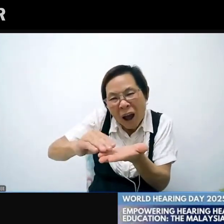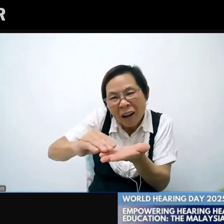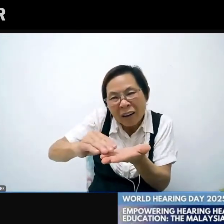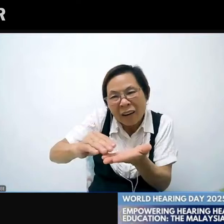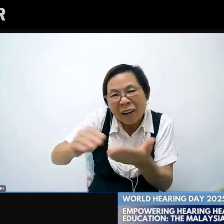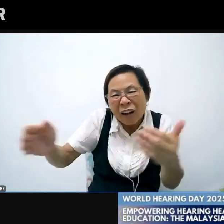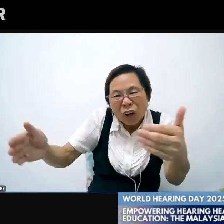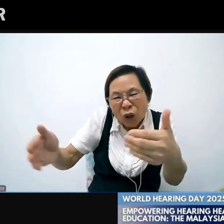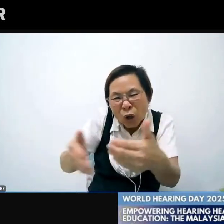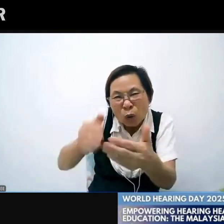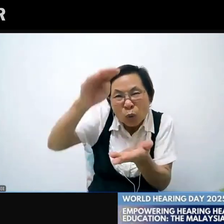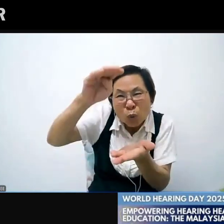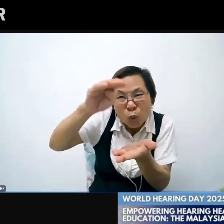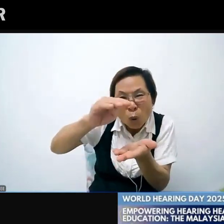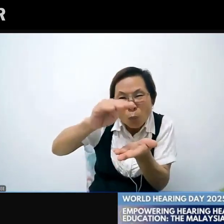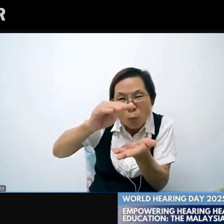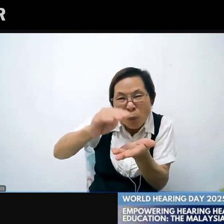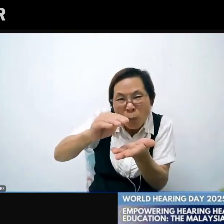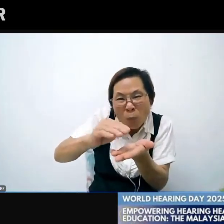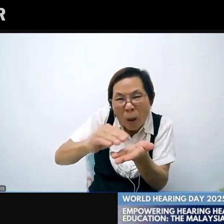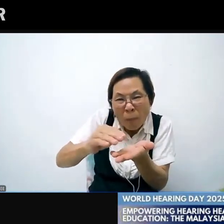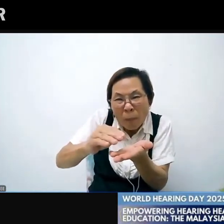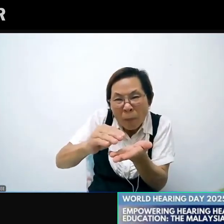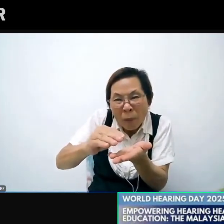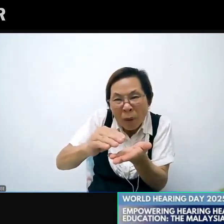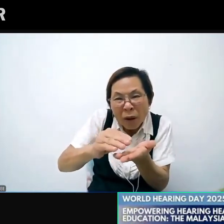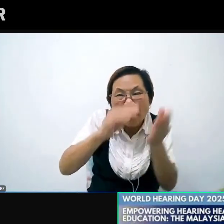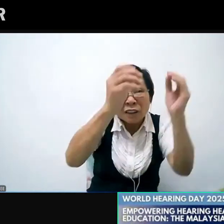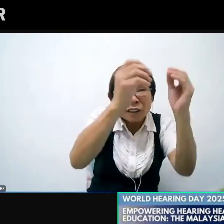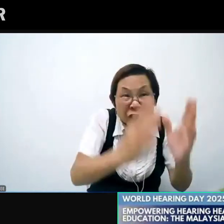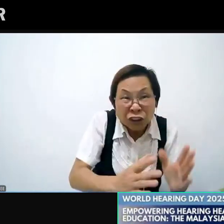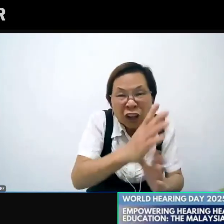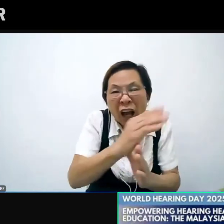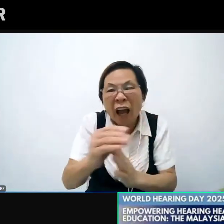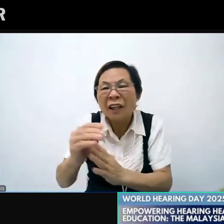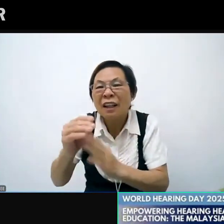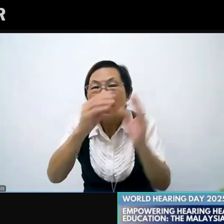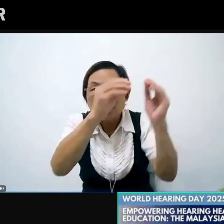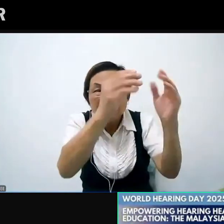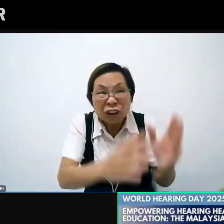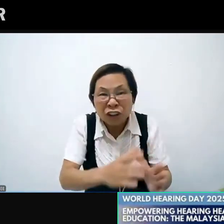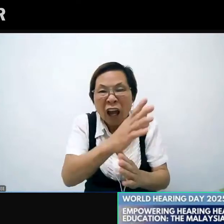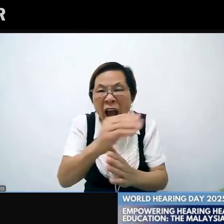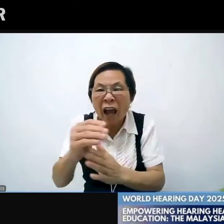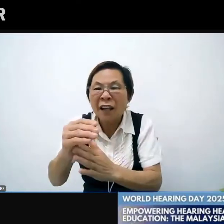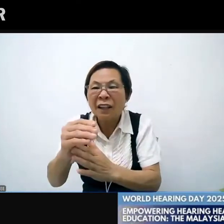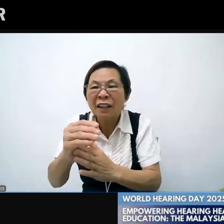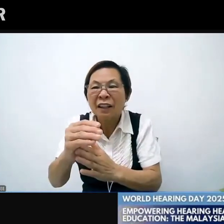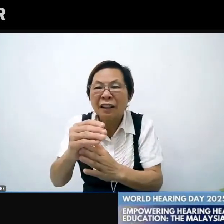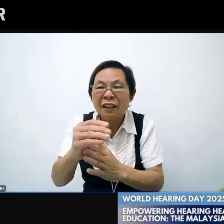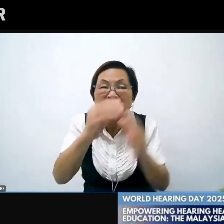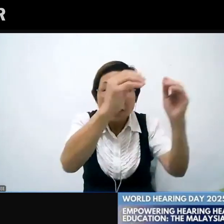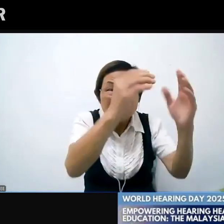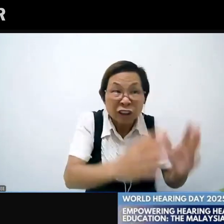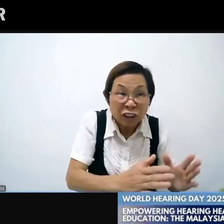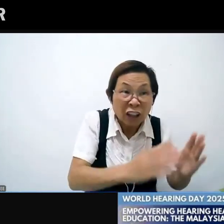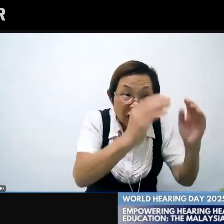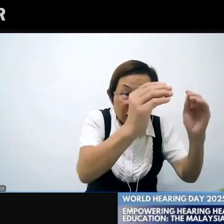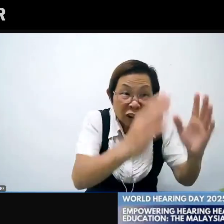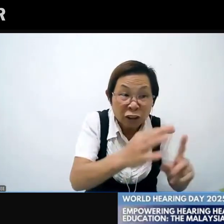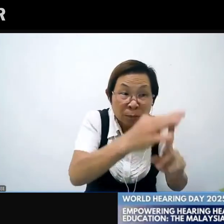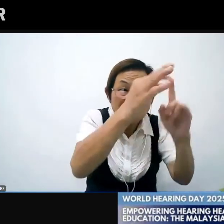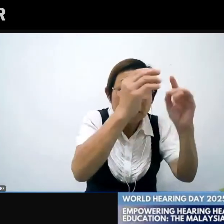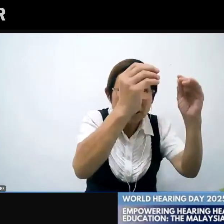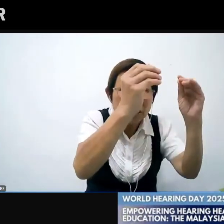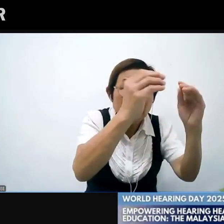gap, but at least we can minimize the gap between all the special need education teachers out there,